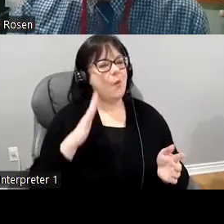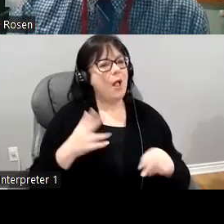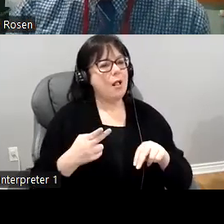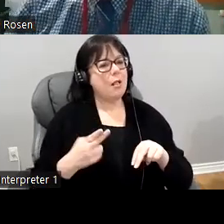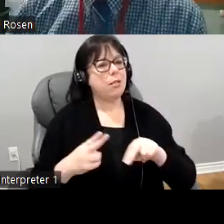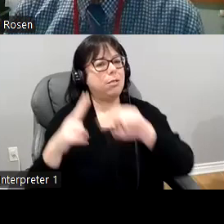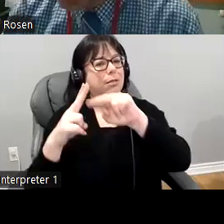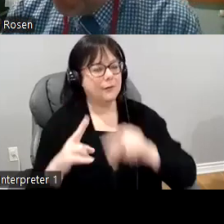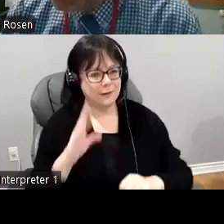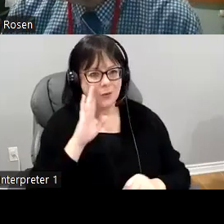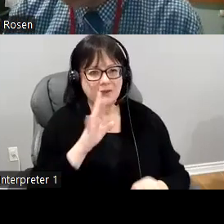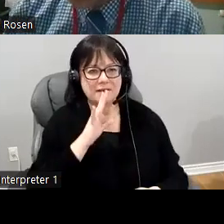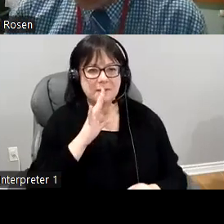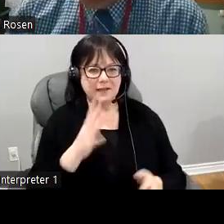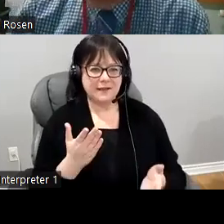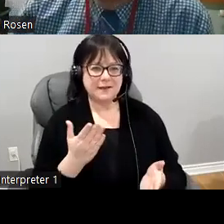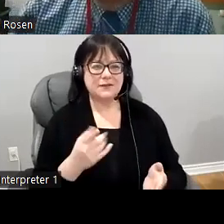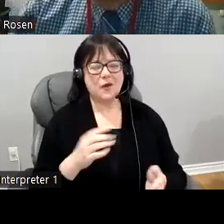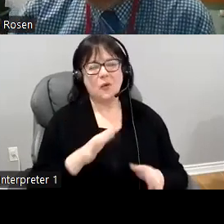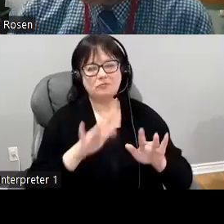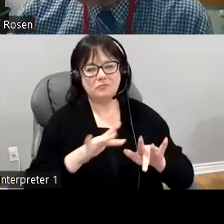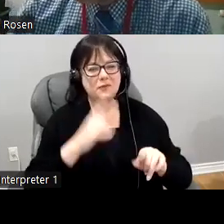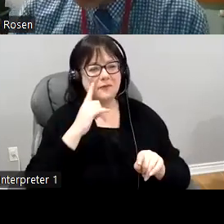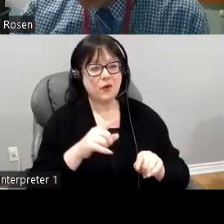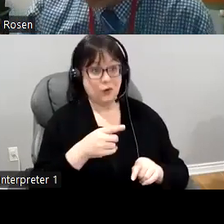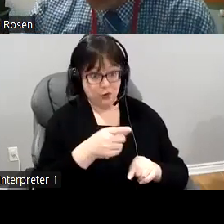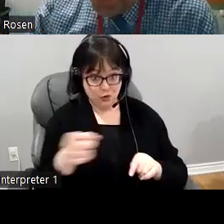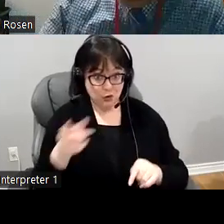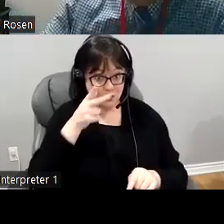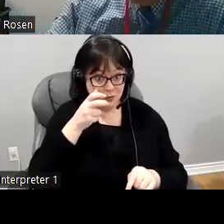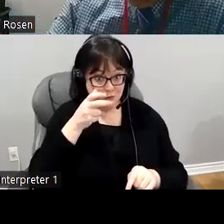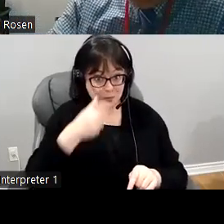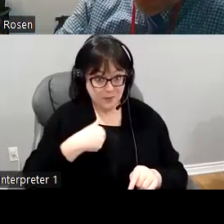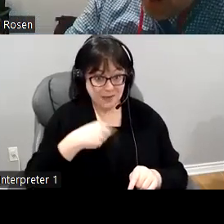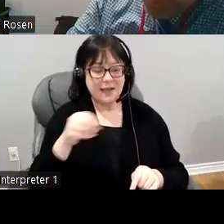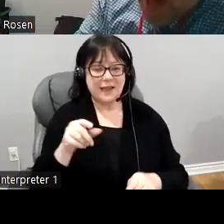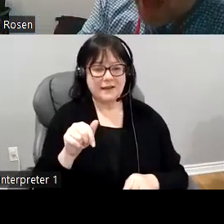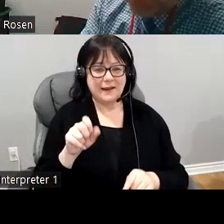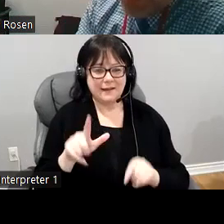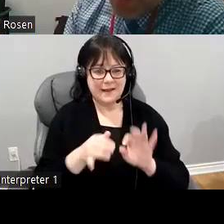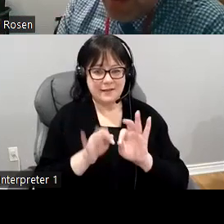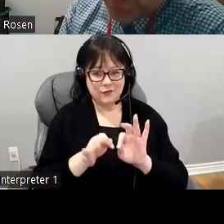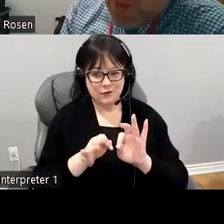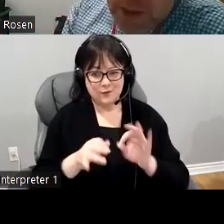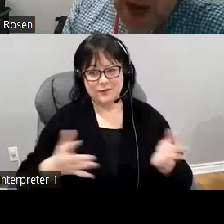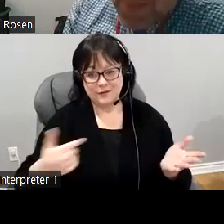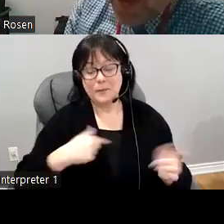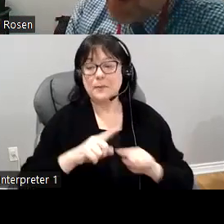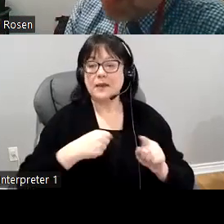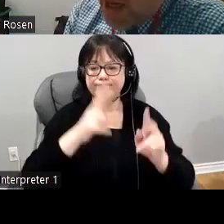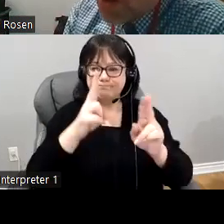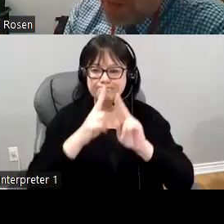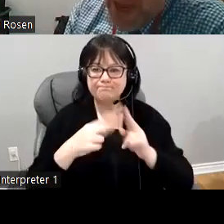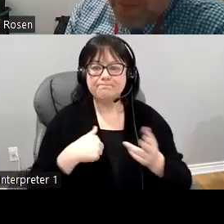to you and particularly to our ASL colleagues. But it's an honor to be here. And I hope that the work that I'm